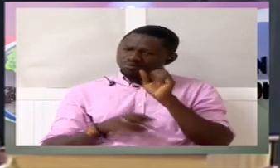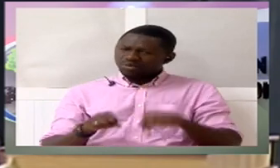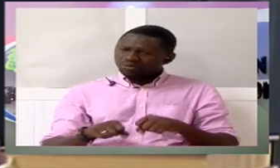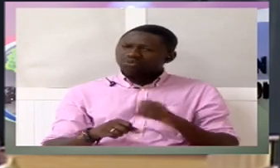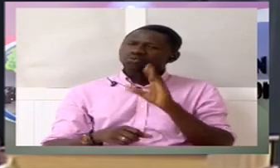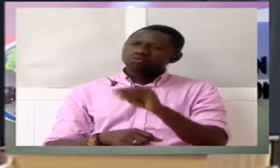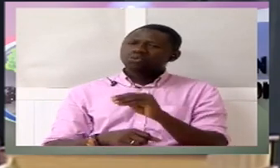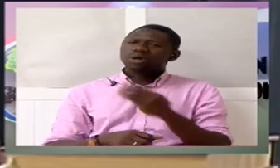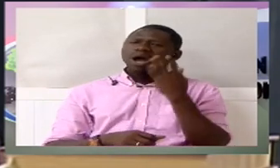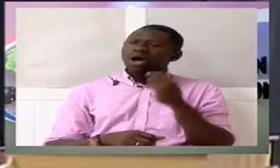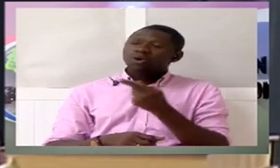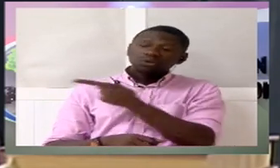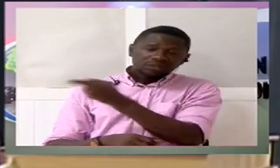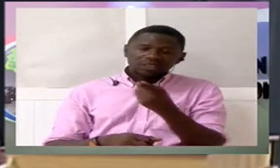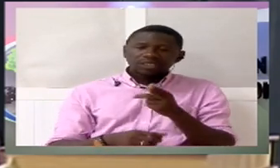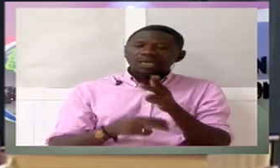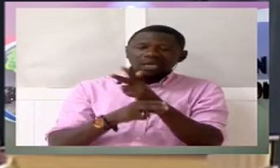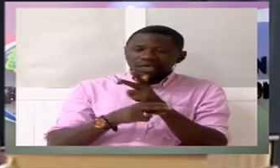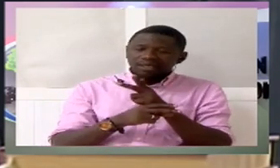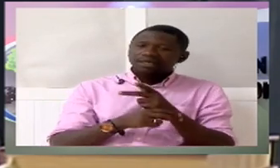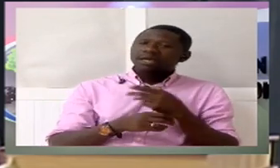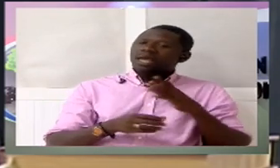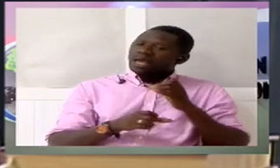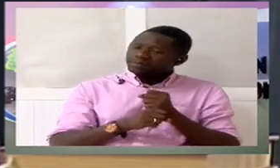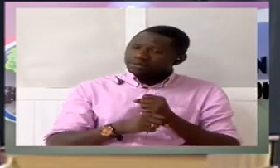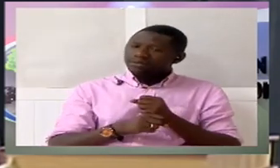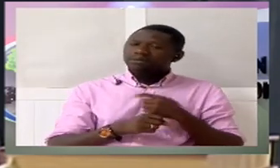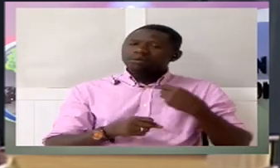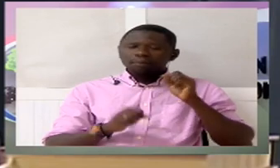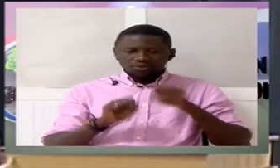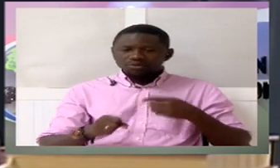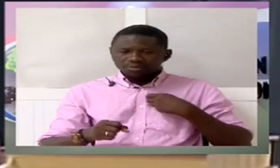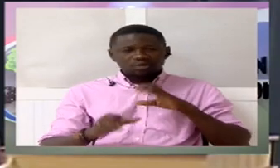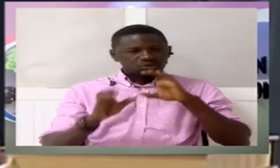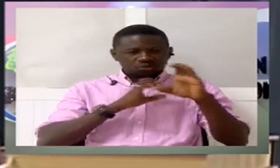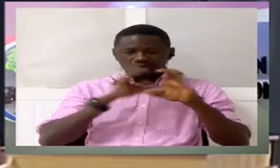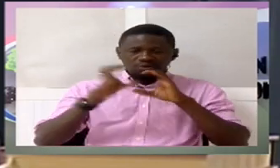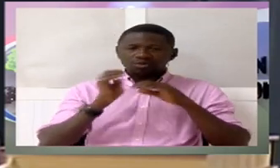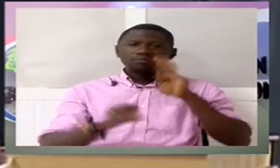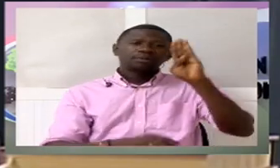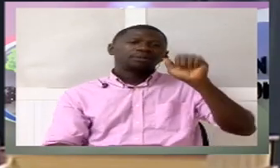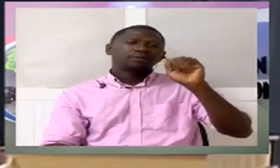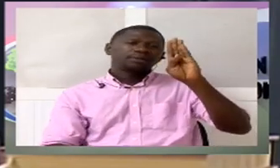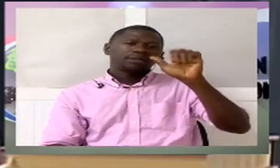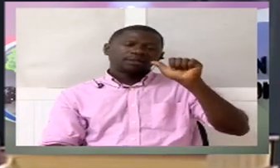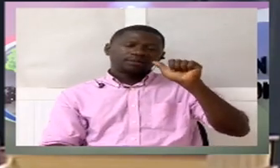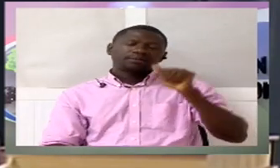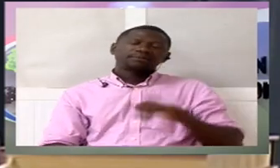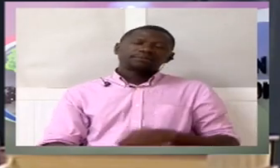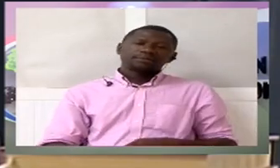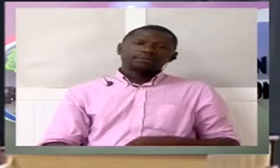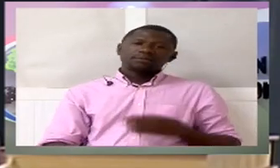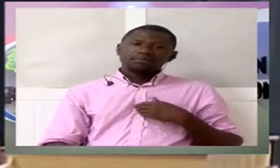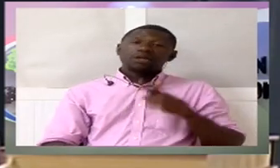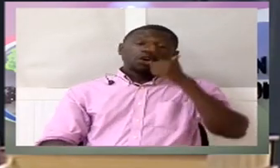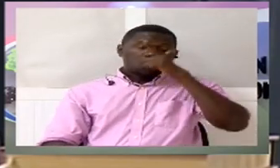done, how they could assist me to enable me to communicate with Baba.